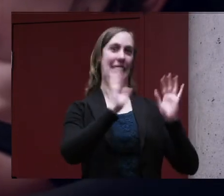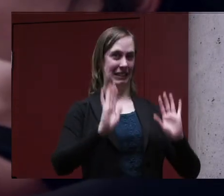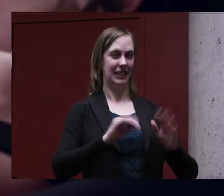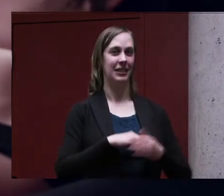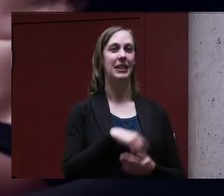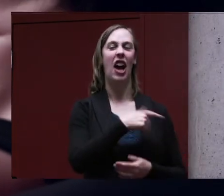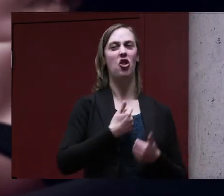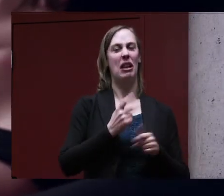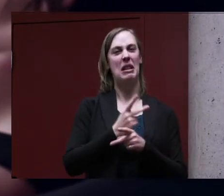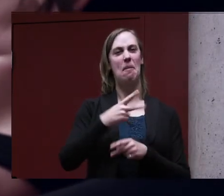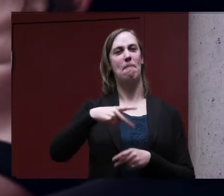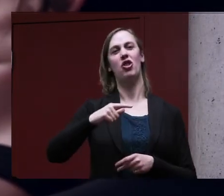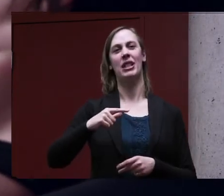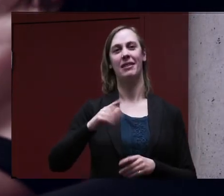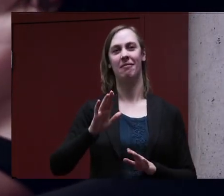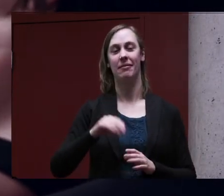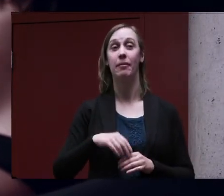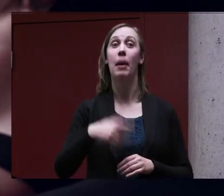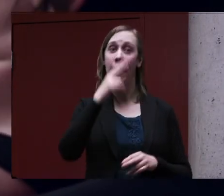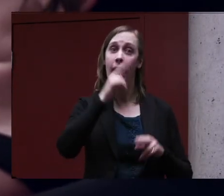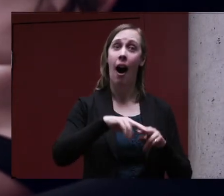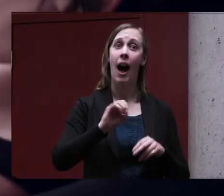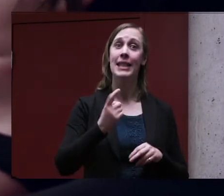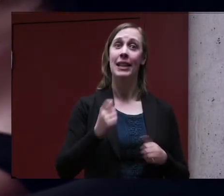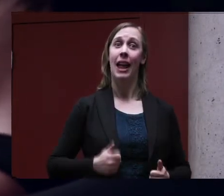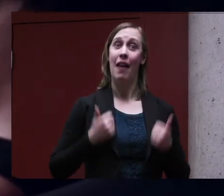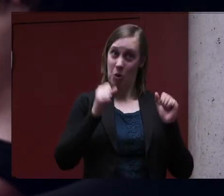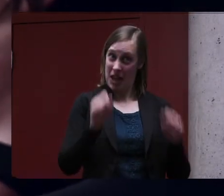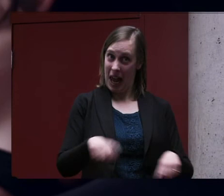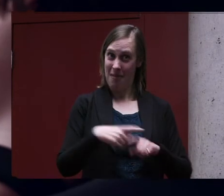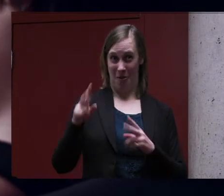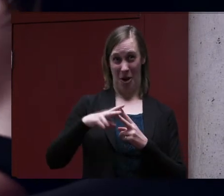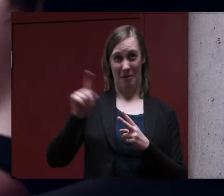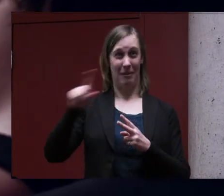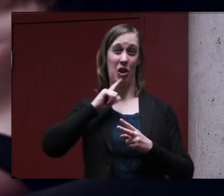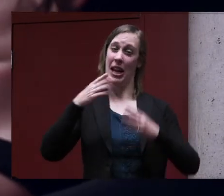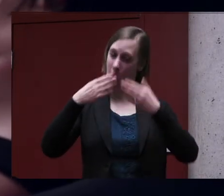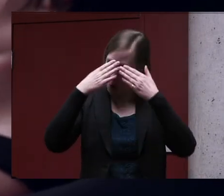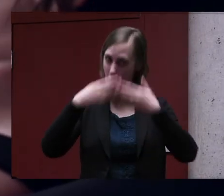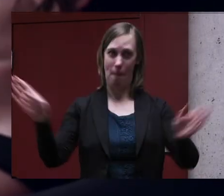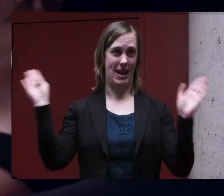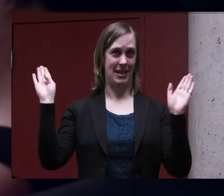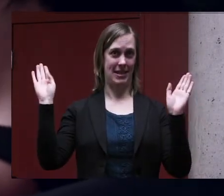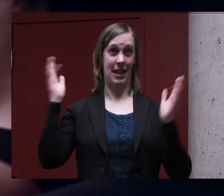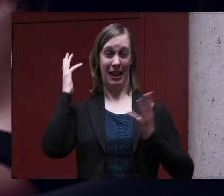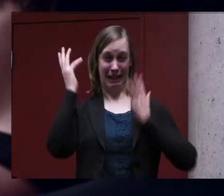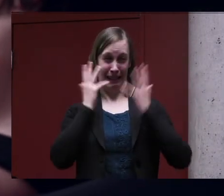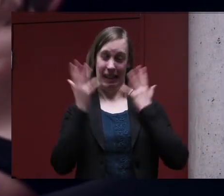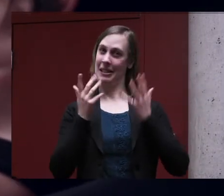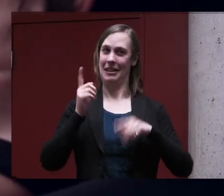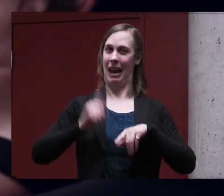life. However, you have to have a partner who is very, very liberal and does not get embarrassed by